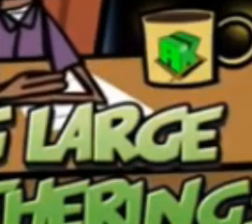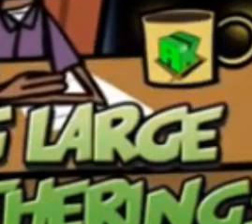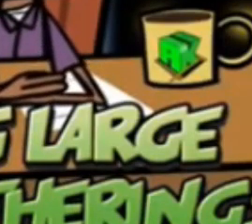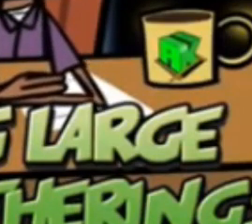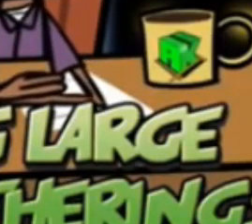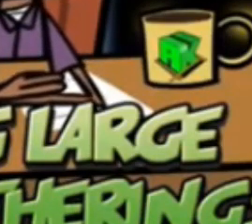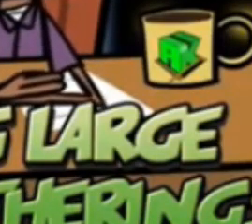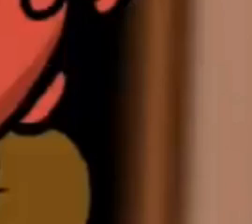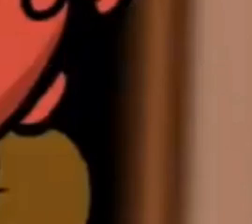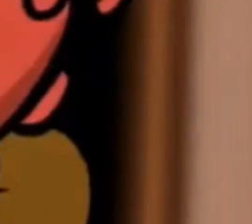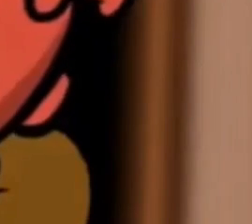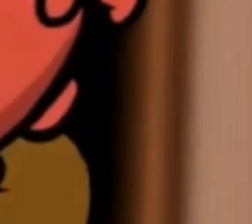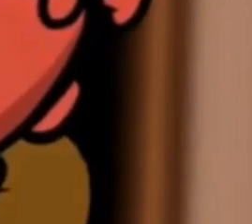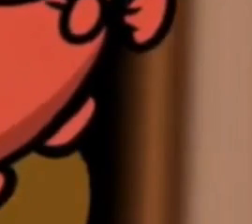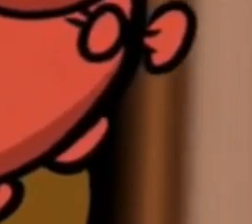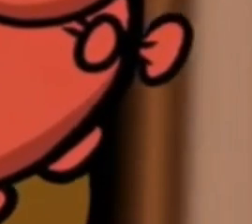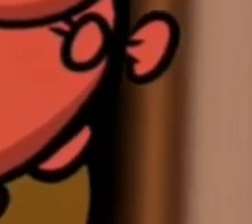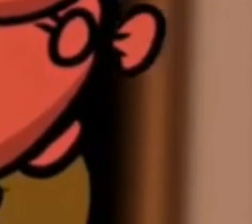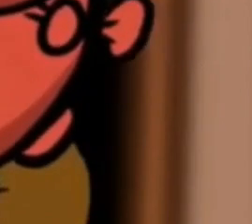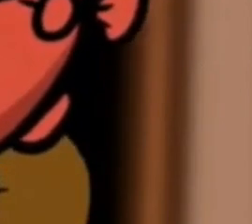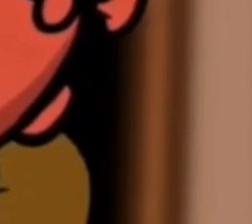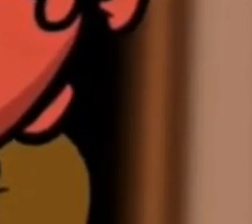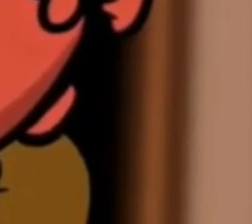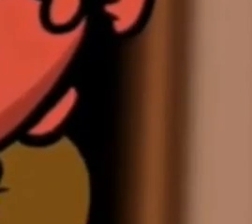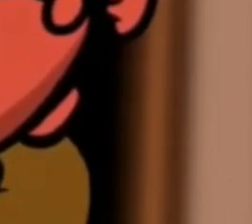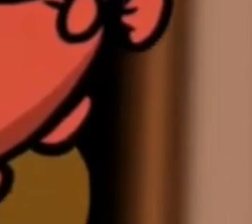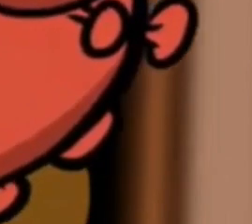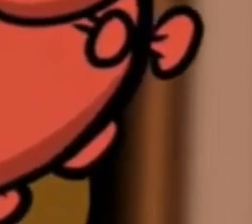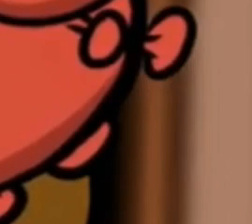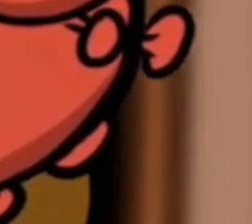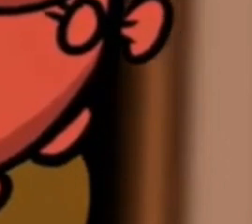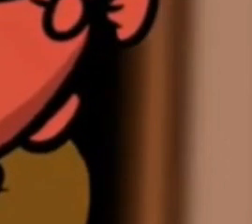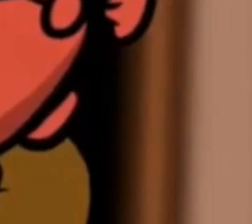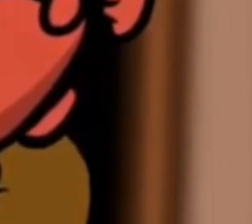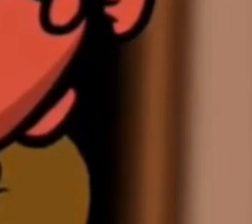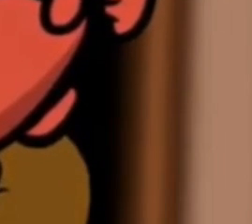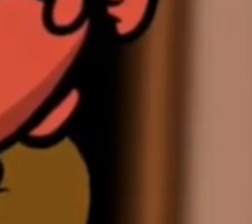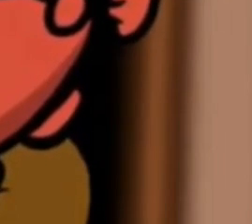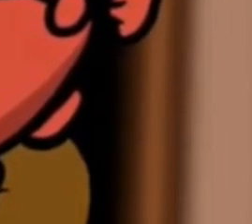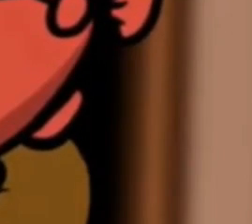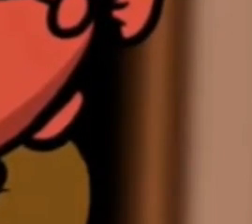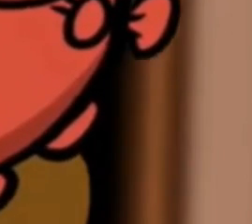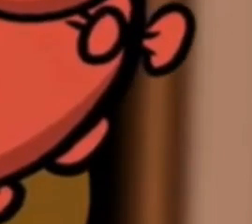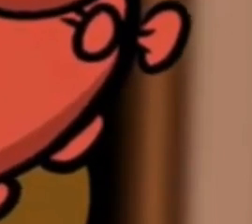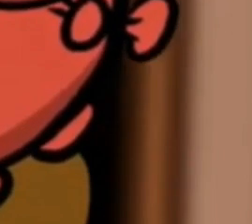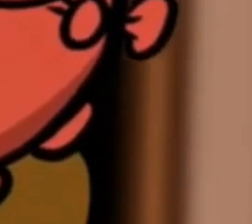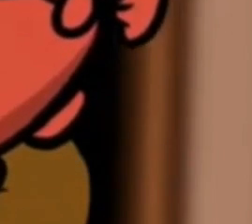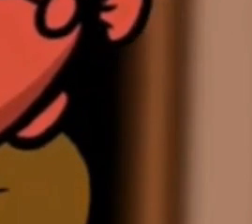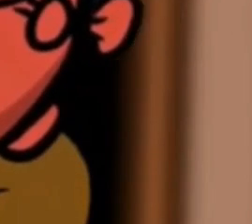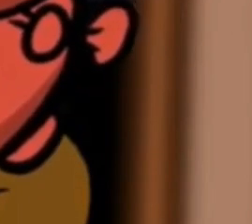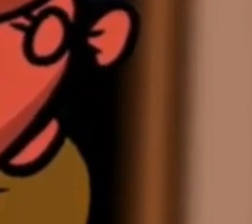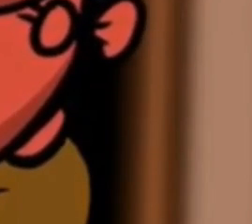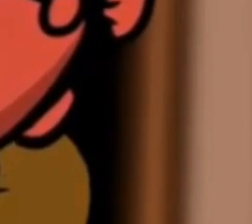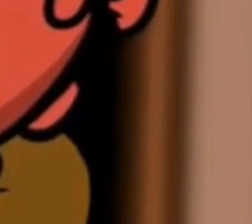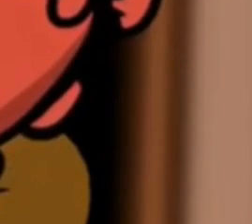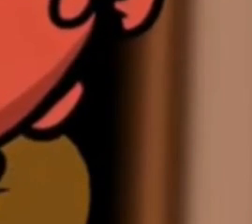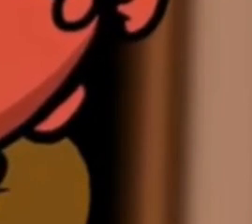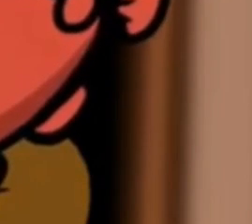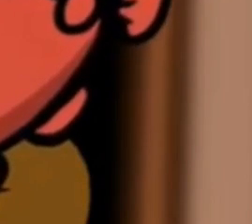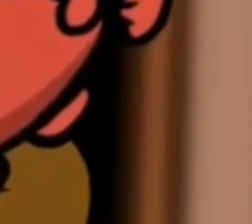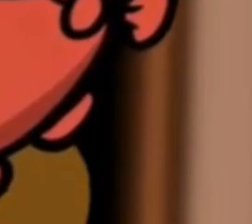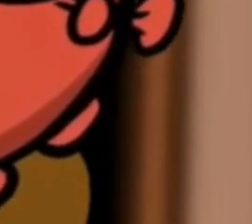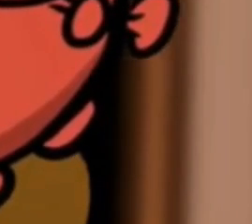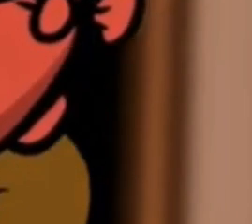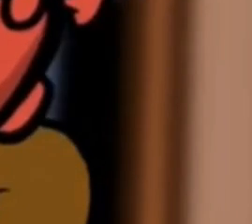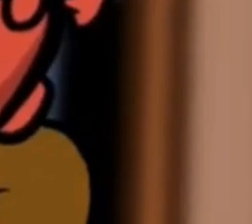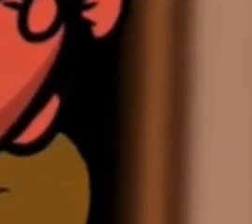in a government facility, while 55 persons are quarantined at home. 9 persons remain